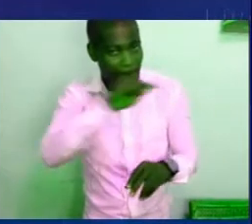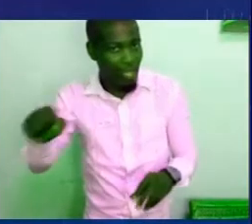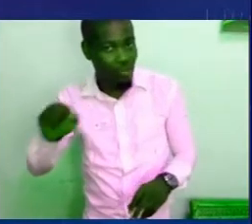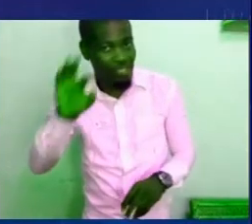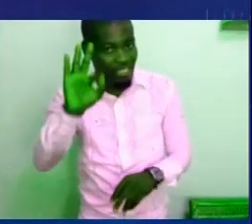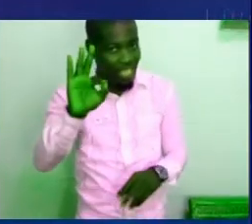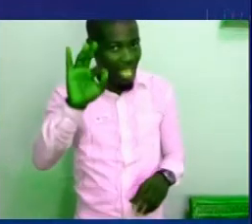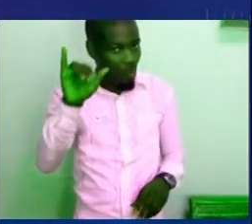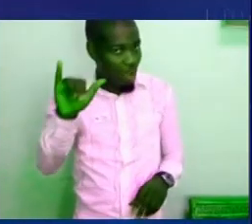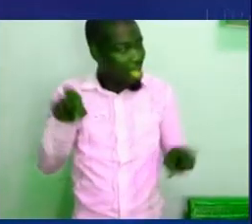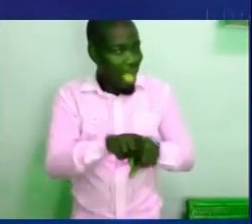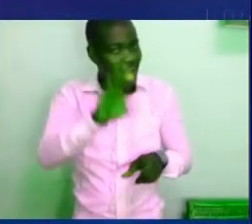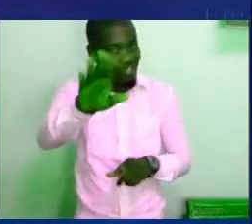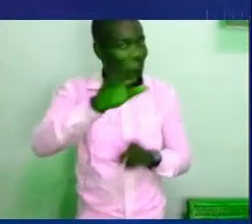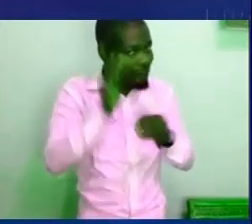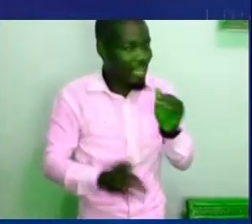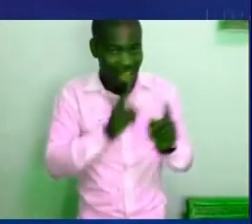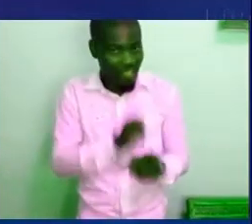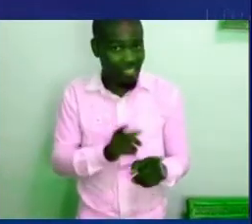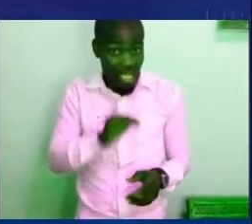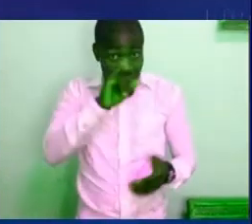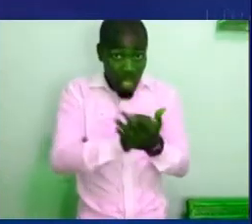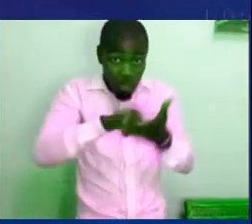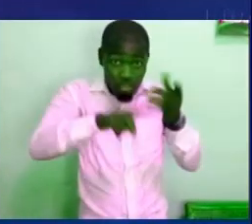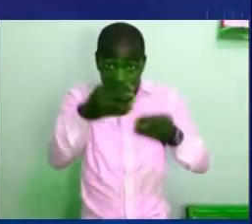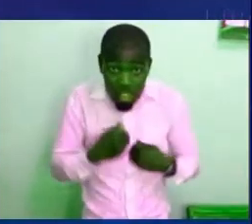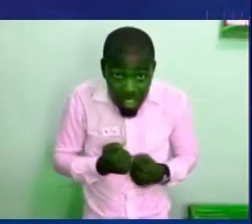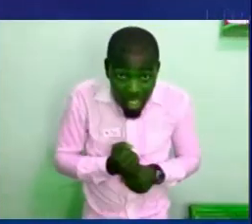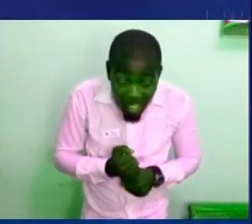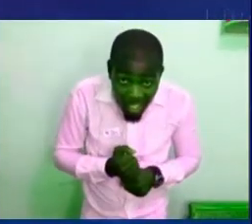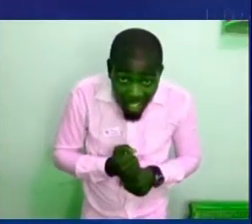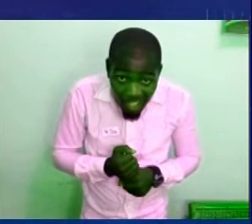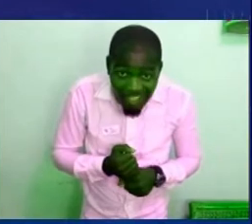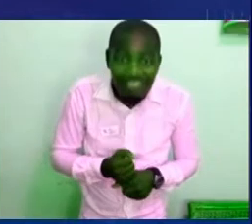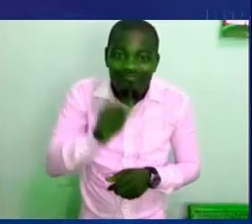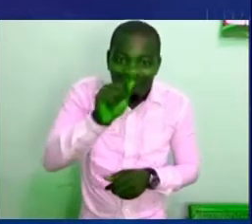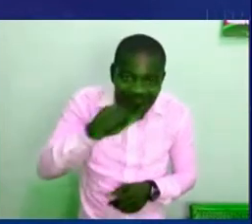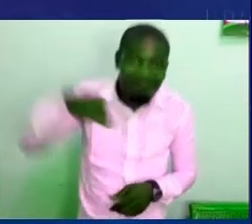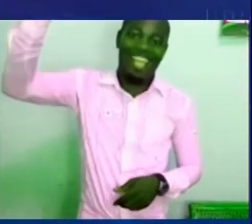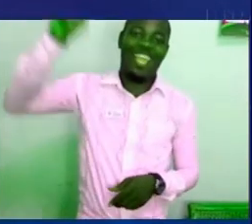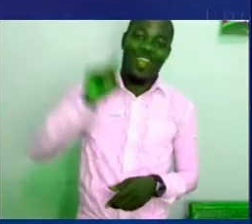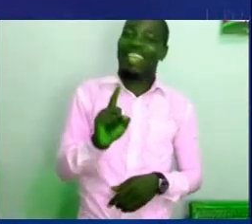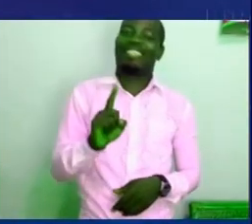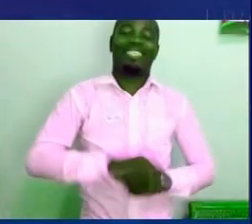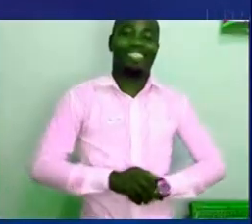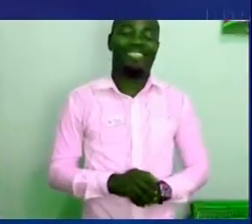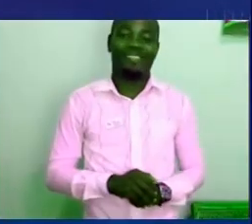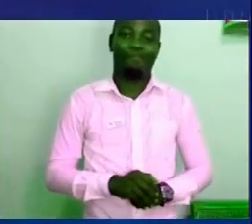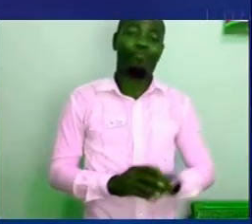you 16x minus 9y as your final answer. If that's what you have,